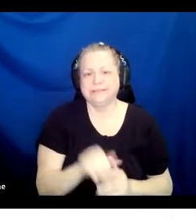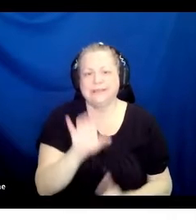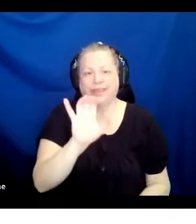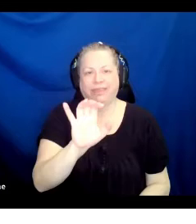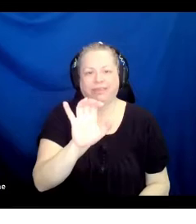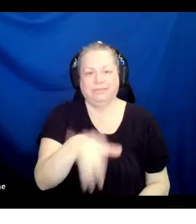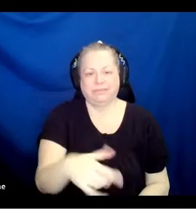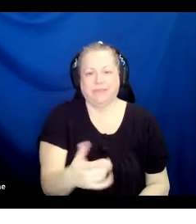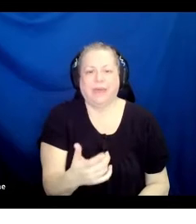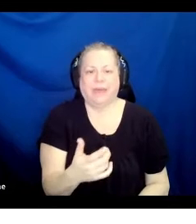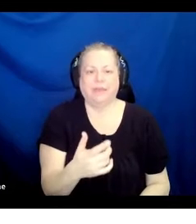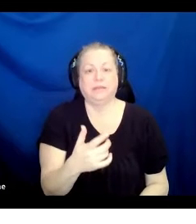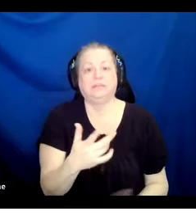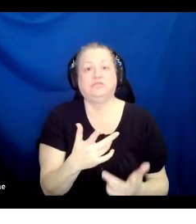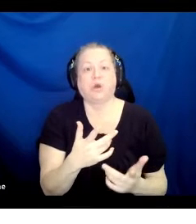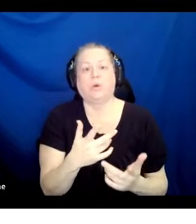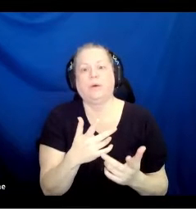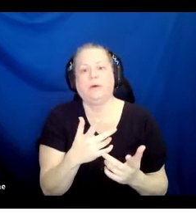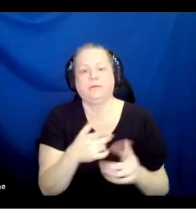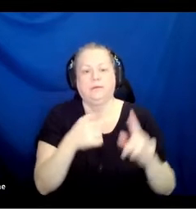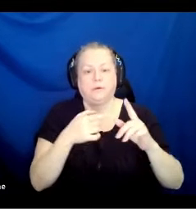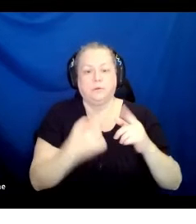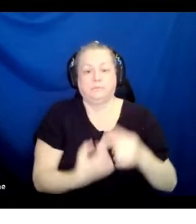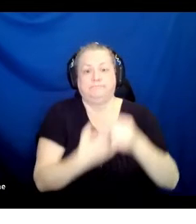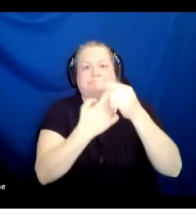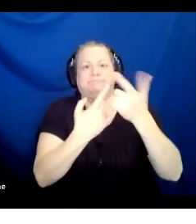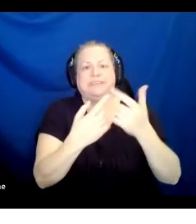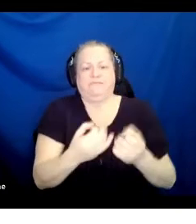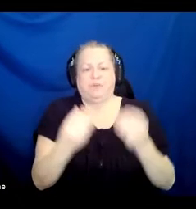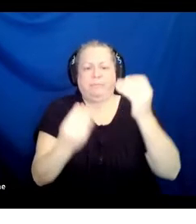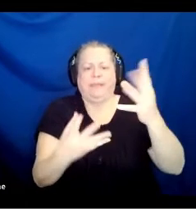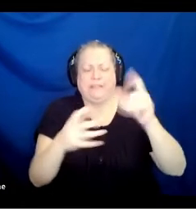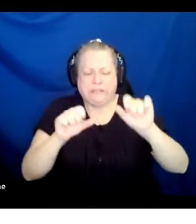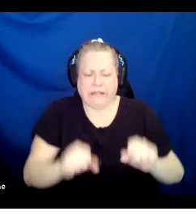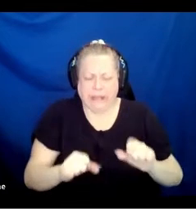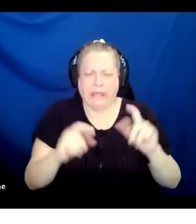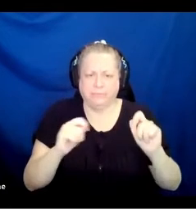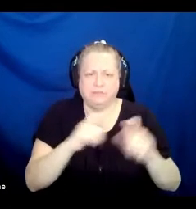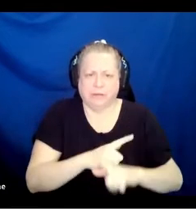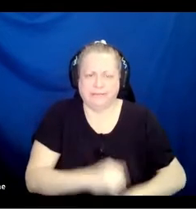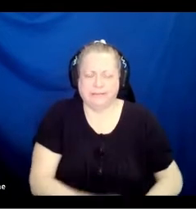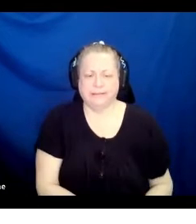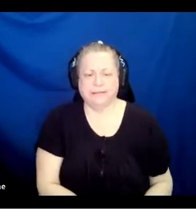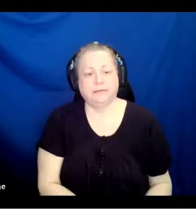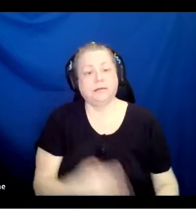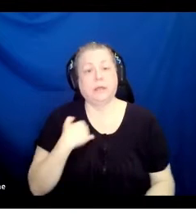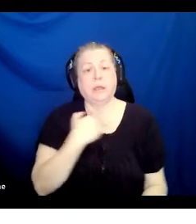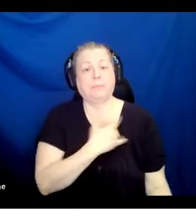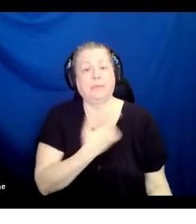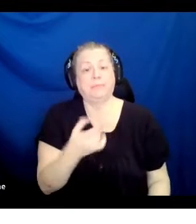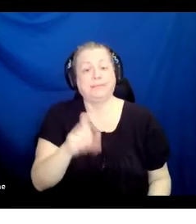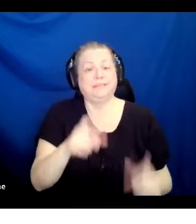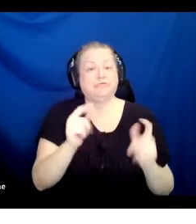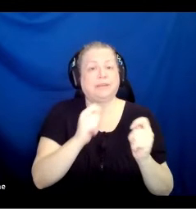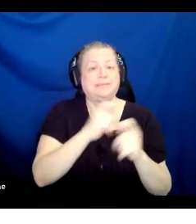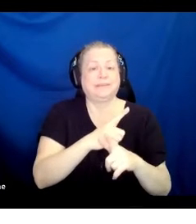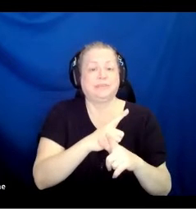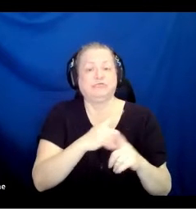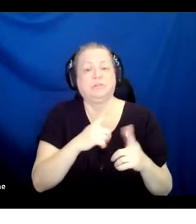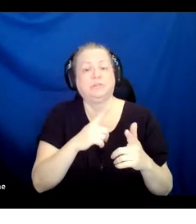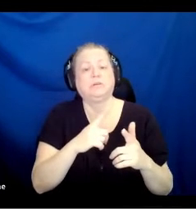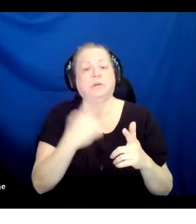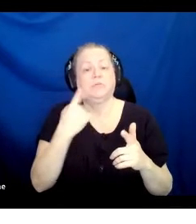indicate key information can be translated for members. For members who require translation of forms, they can